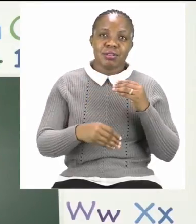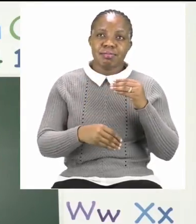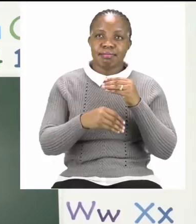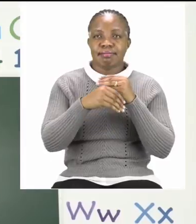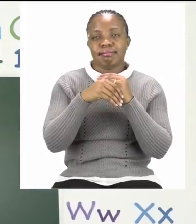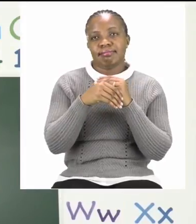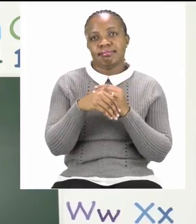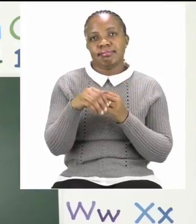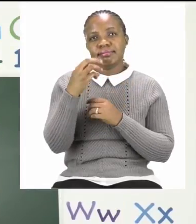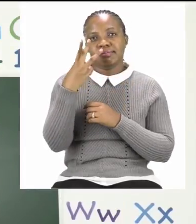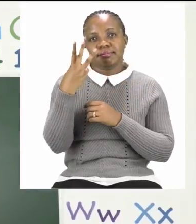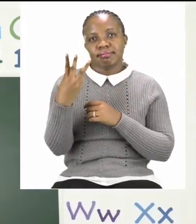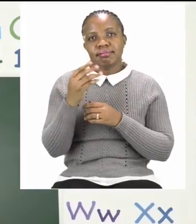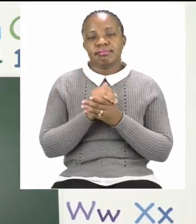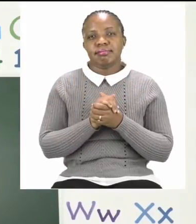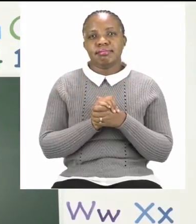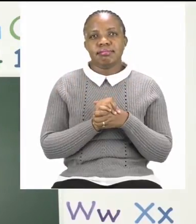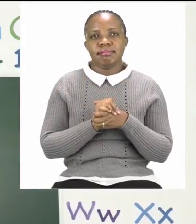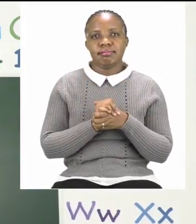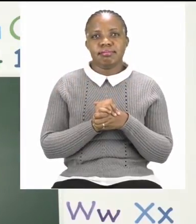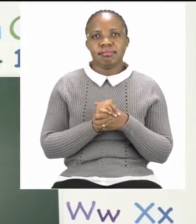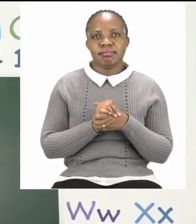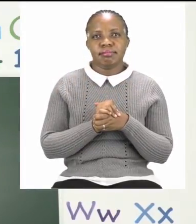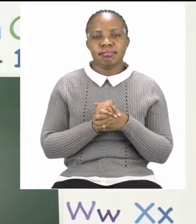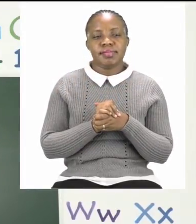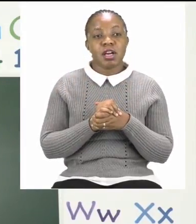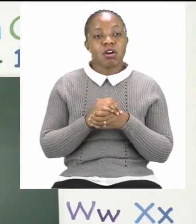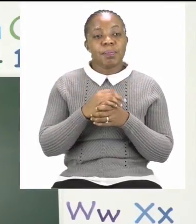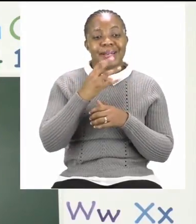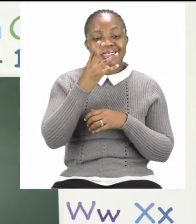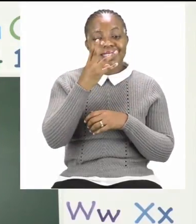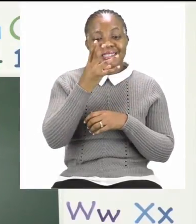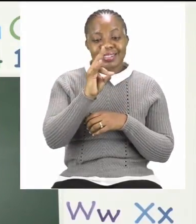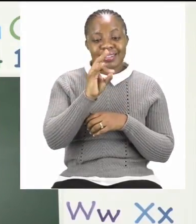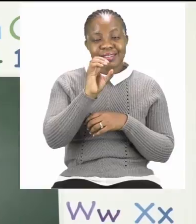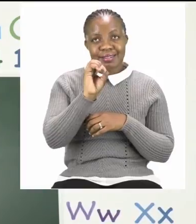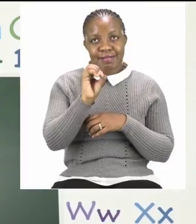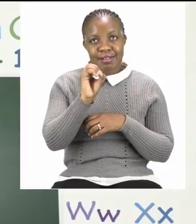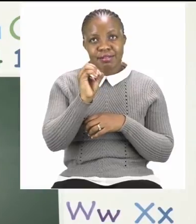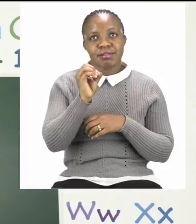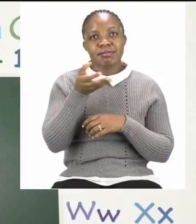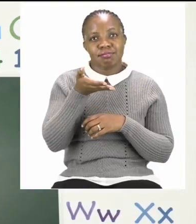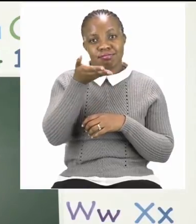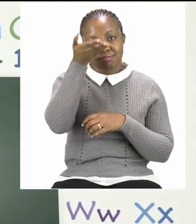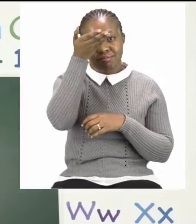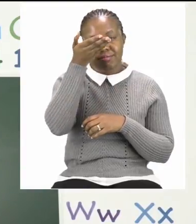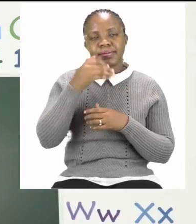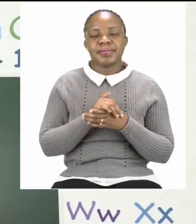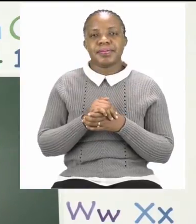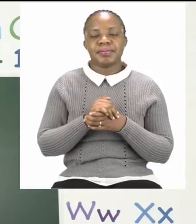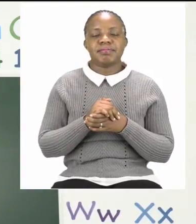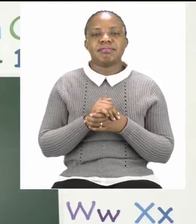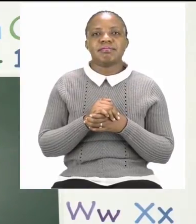start from the number after 70, which is 71. So let